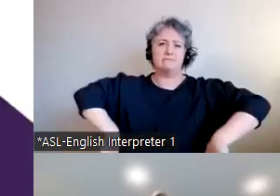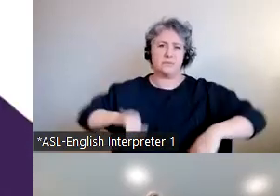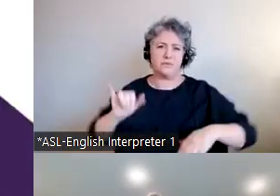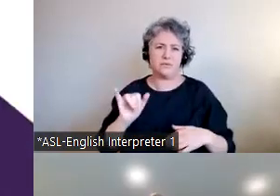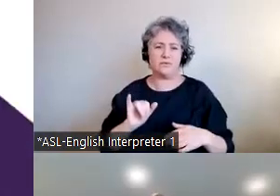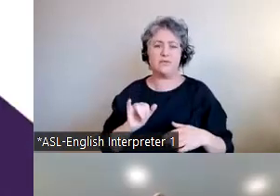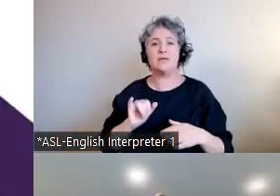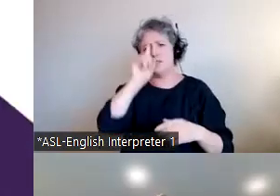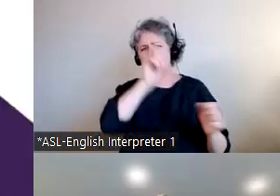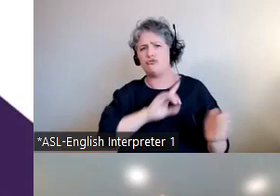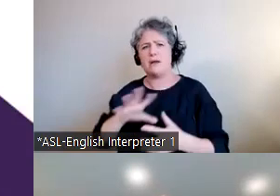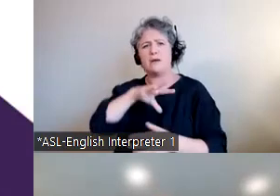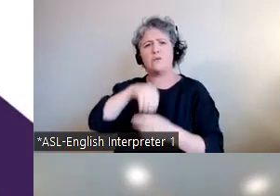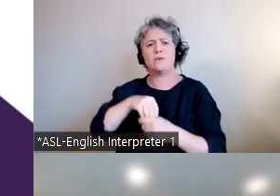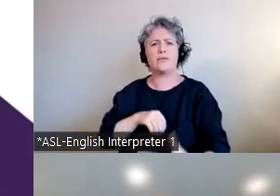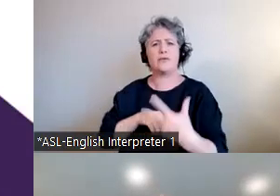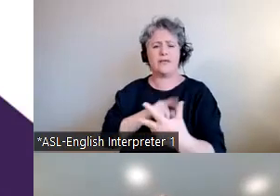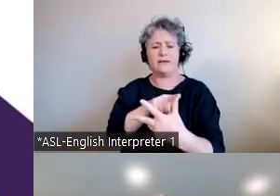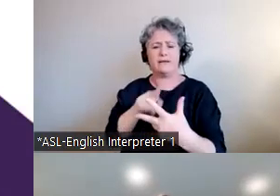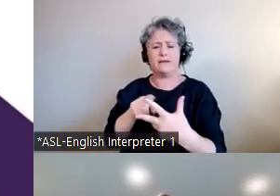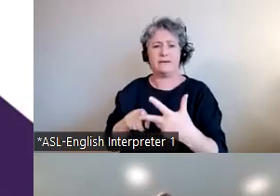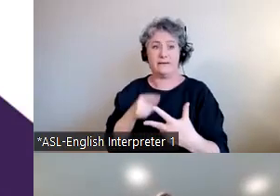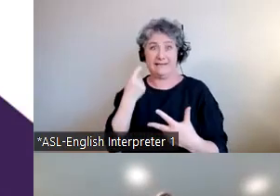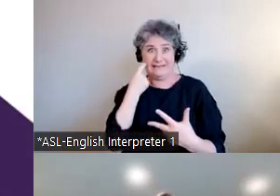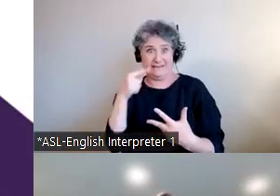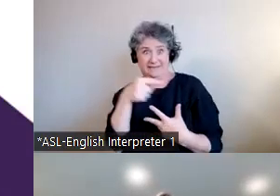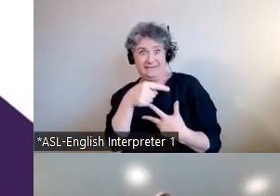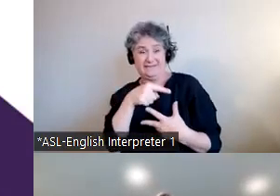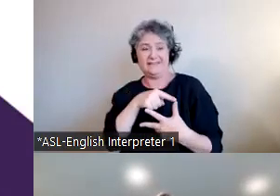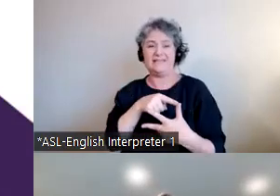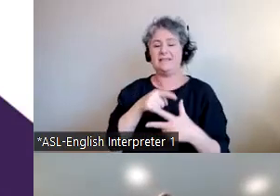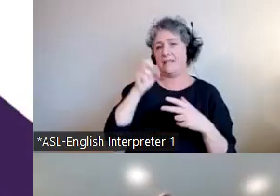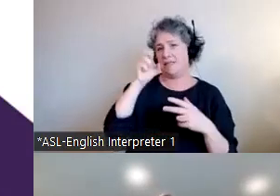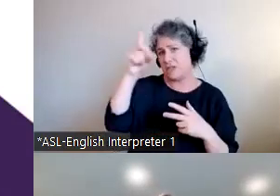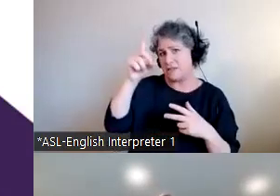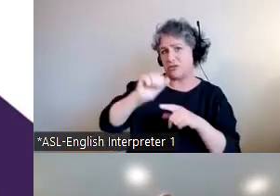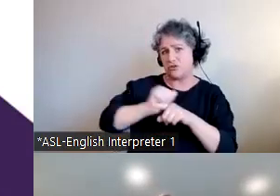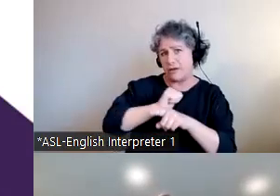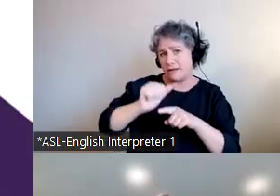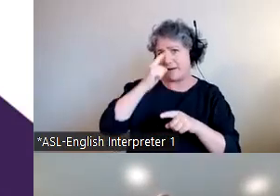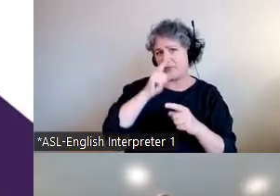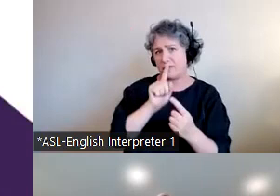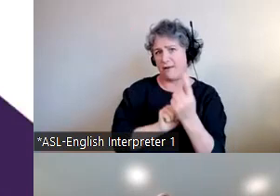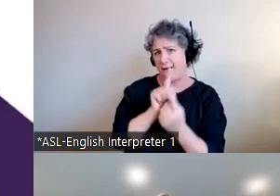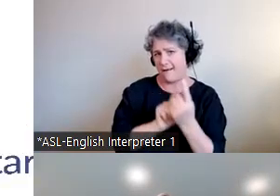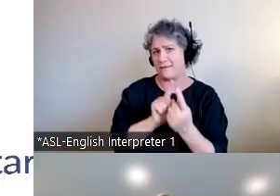strategy, which I just indicated around education, training of our frontline providers, and working with our community